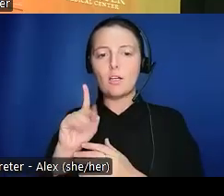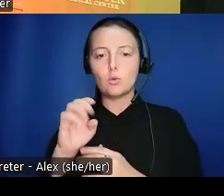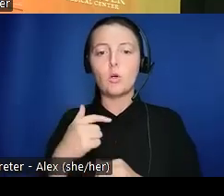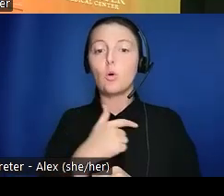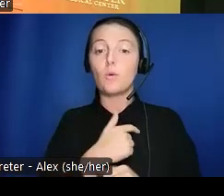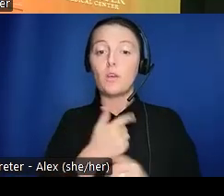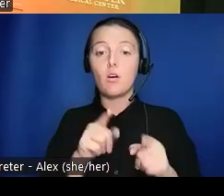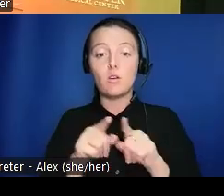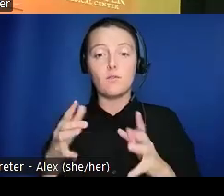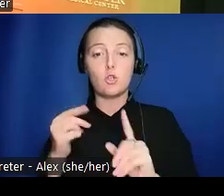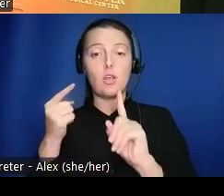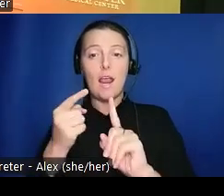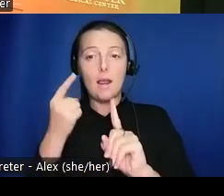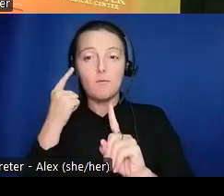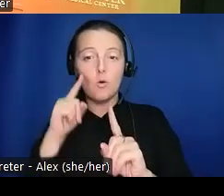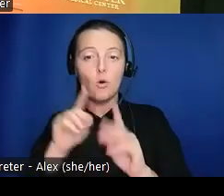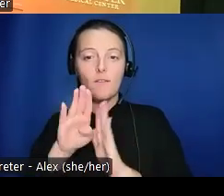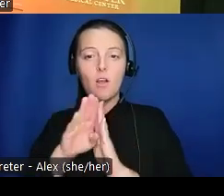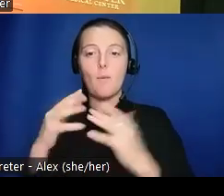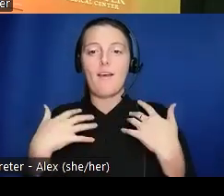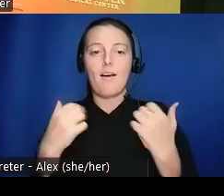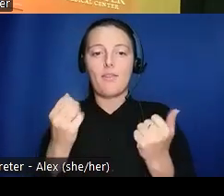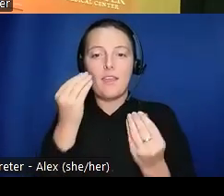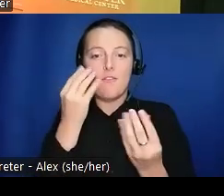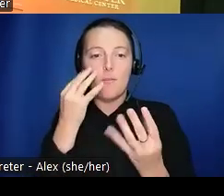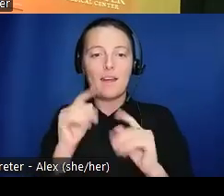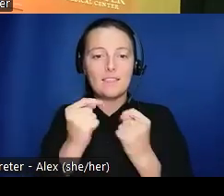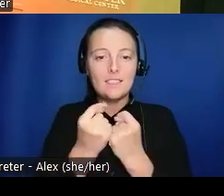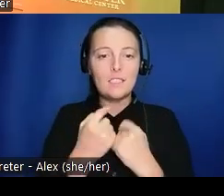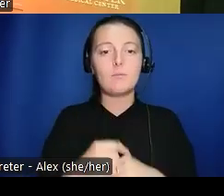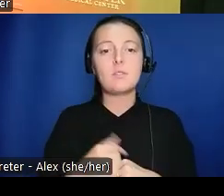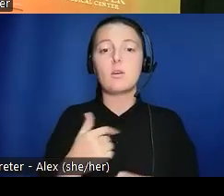data structure that connects research, clinical, and education missions.